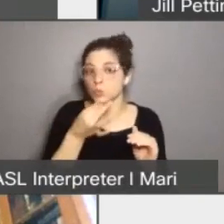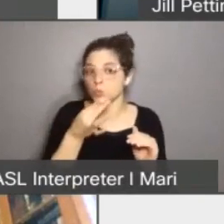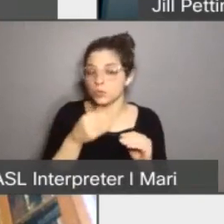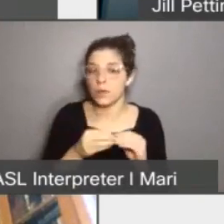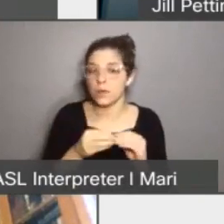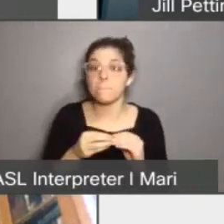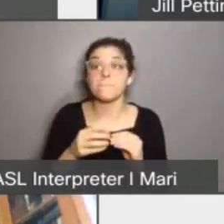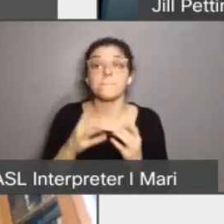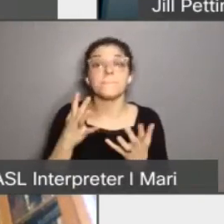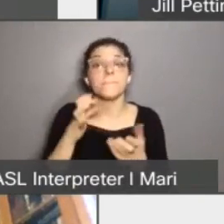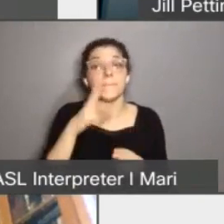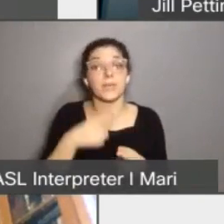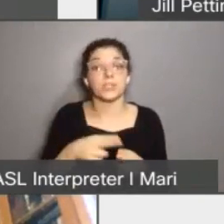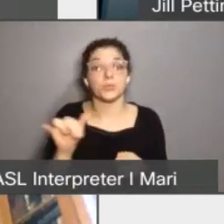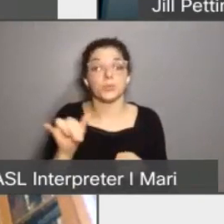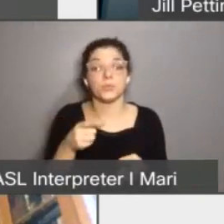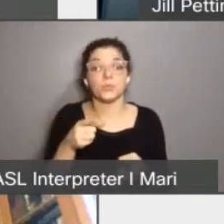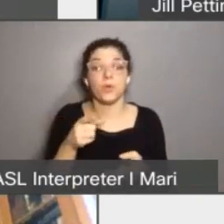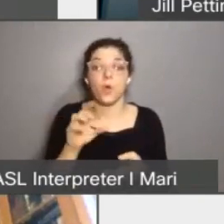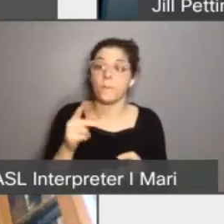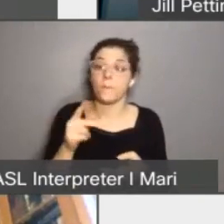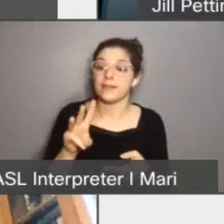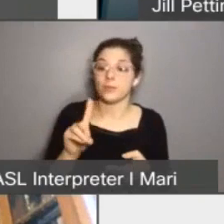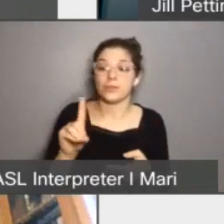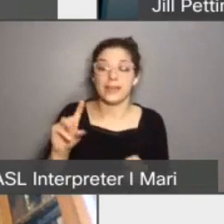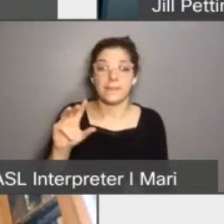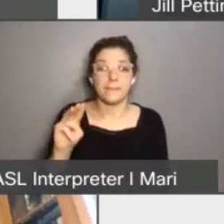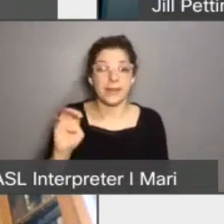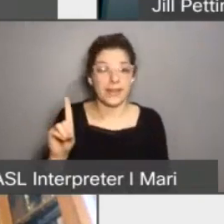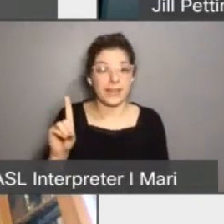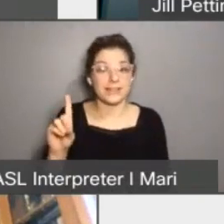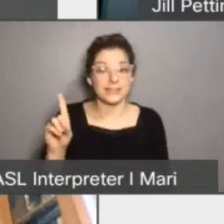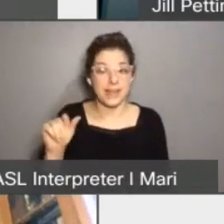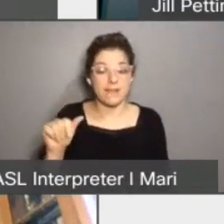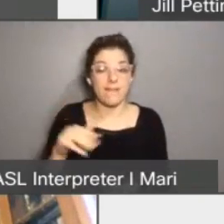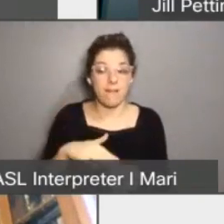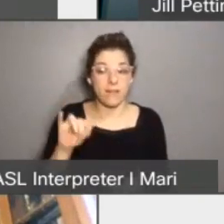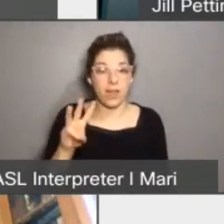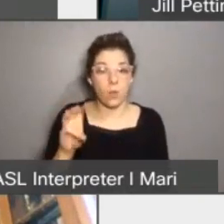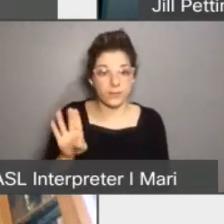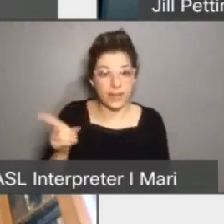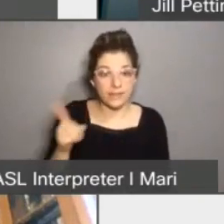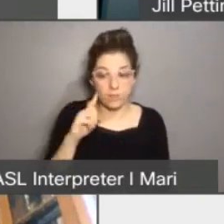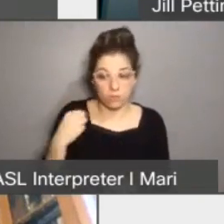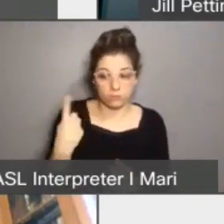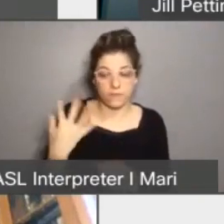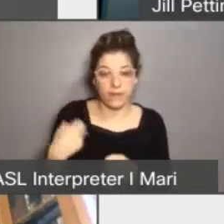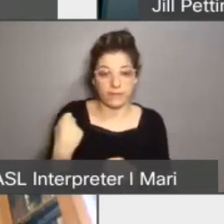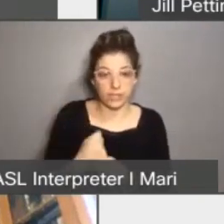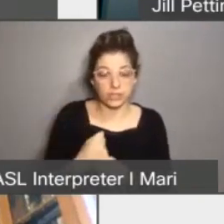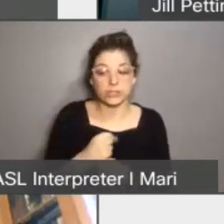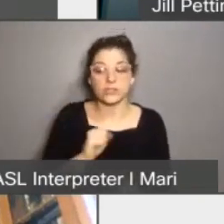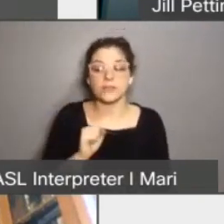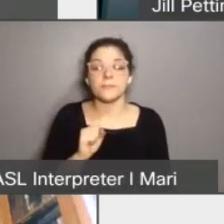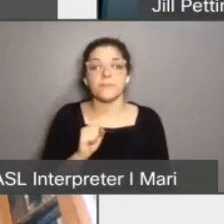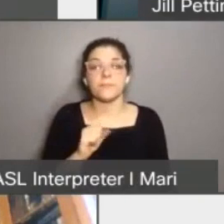I would like to mention, though, that the OPWD Medicaid spend data is on the OPWD website for the past 5 years.